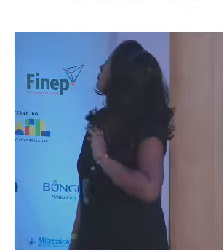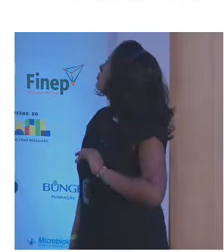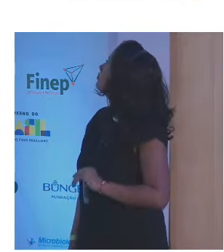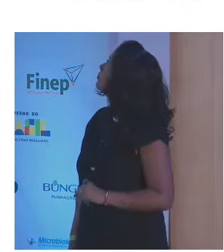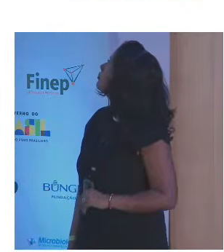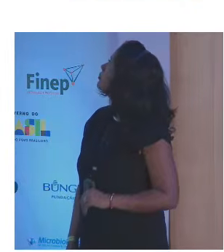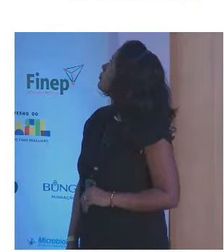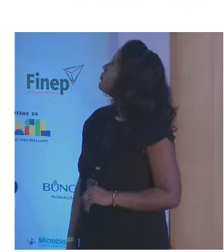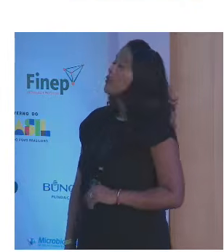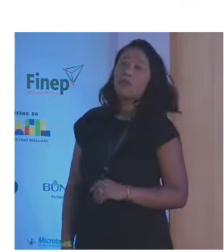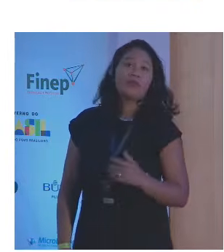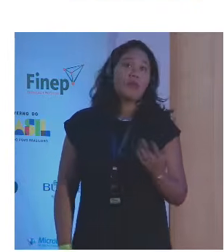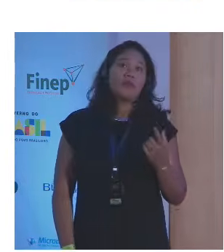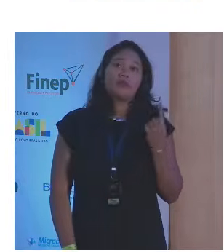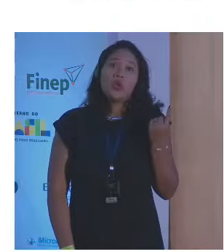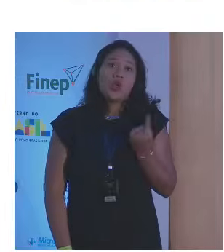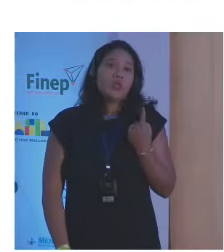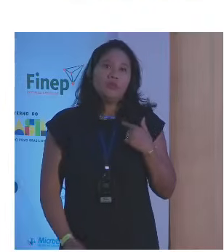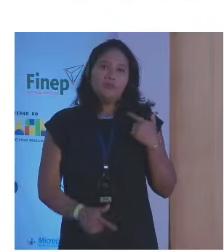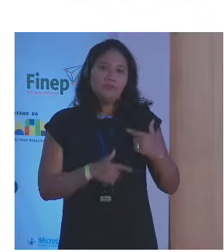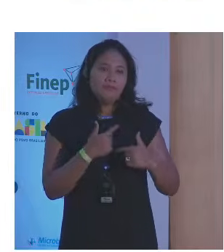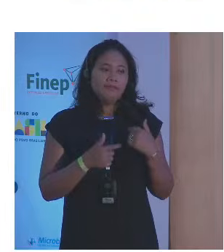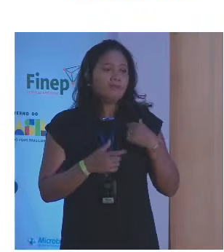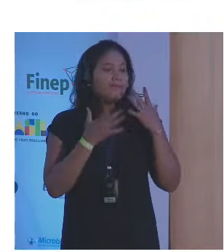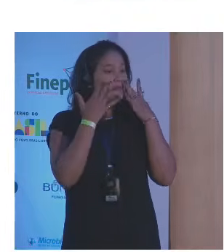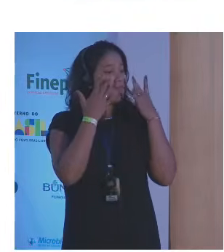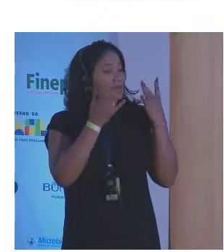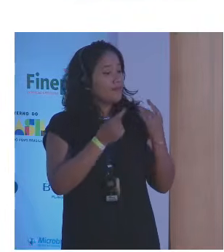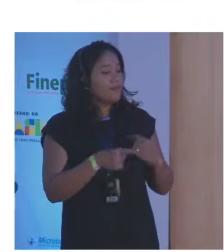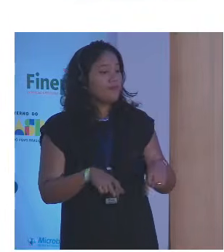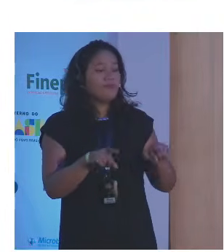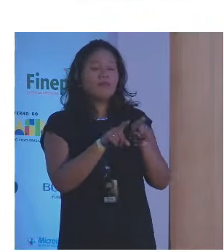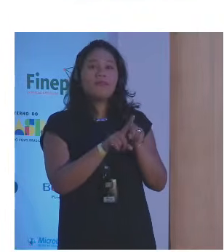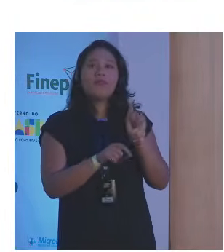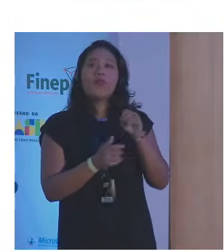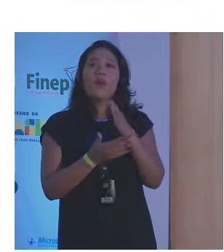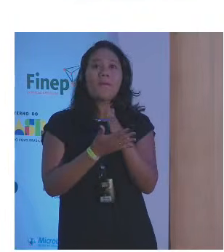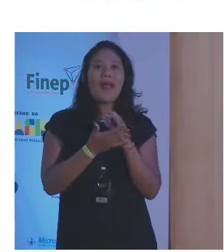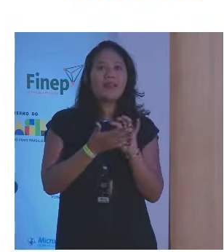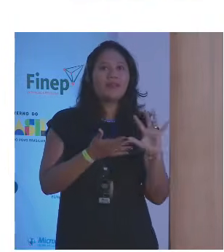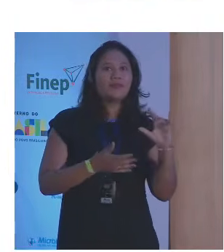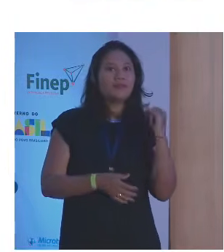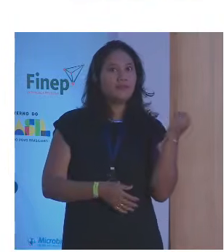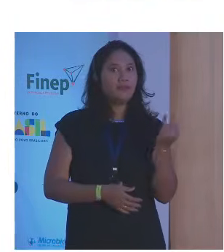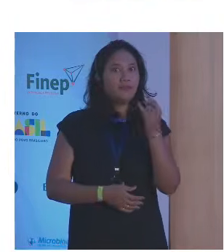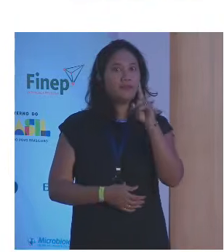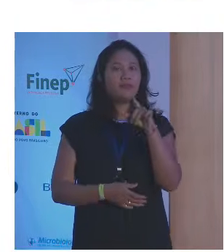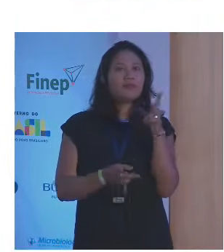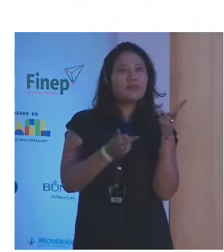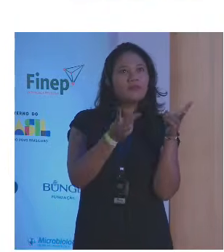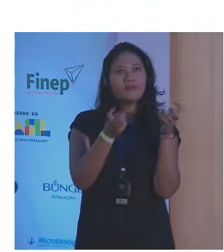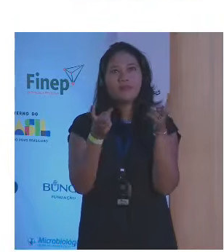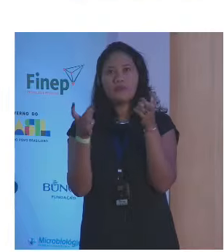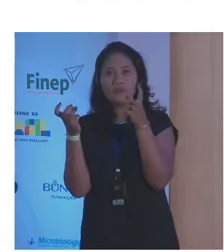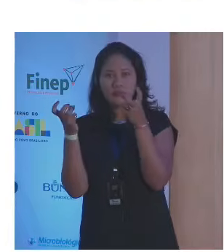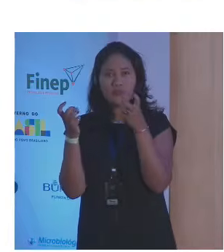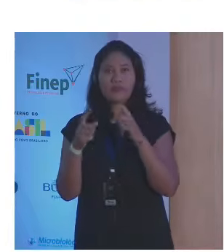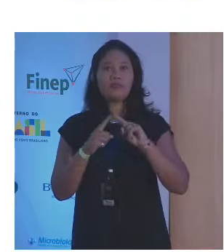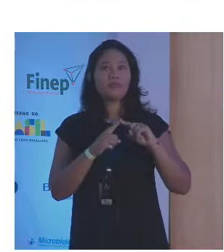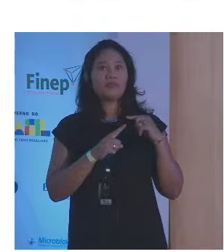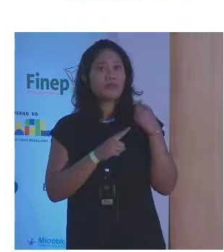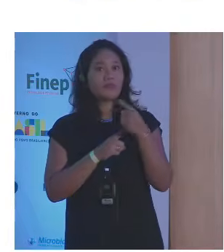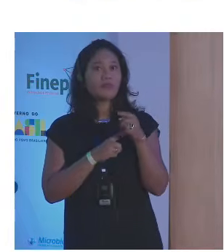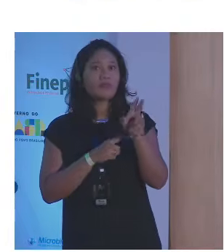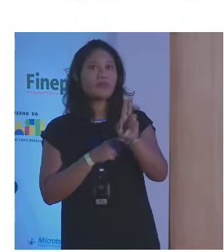We recognize that the upstream part, the observations, and the downstream part, the users, by definition, this